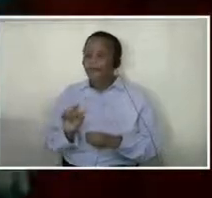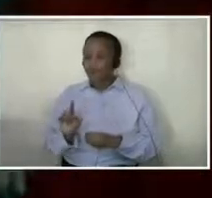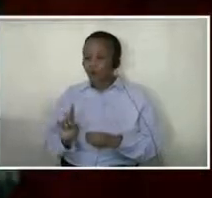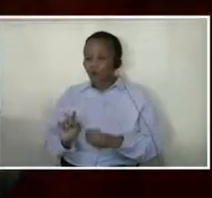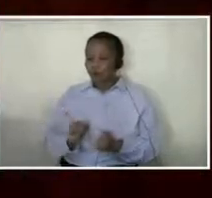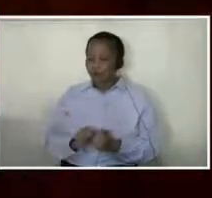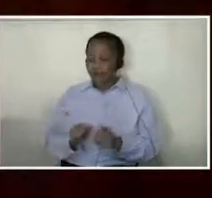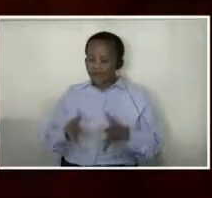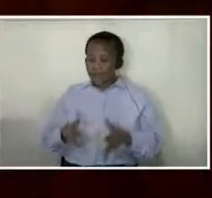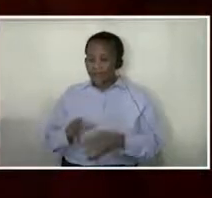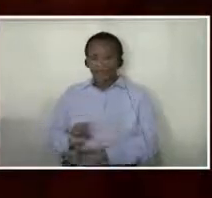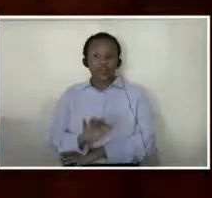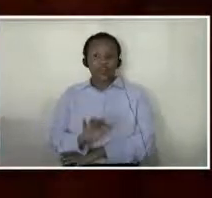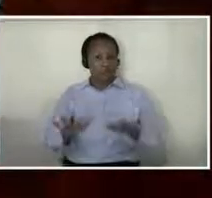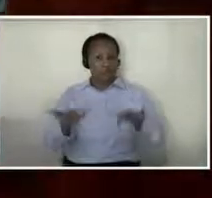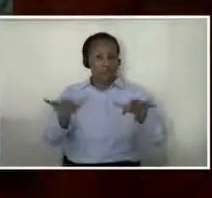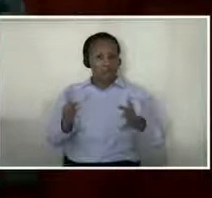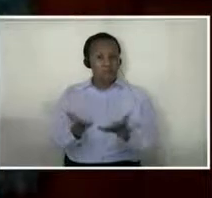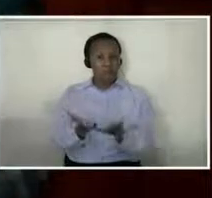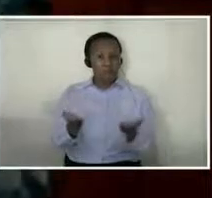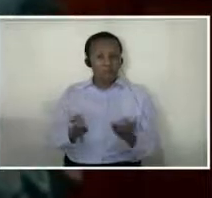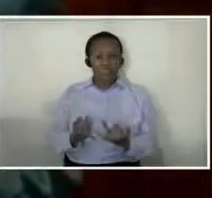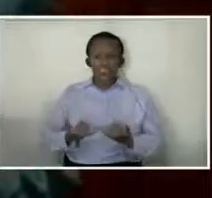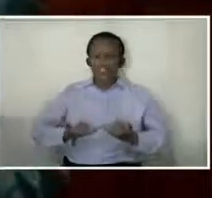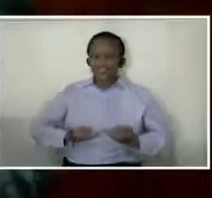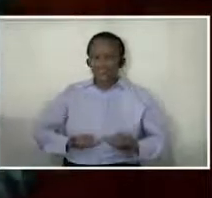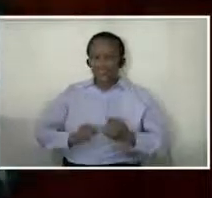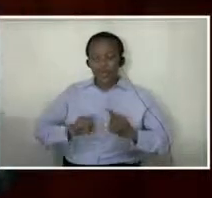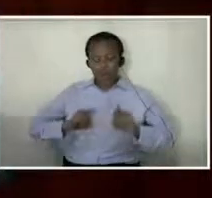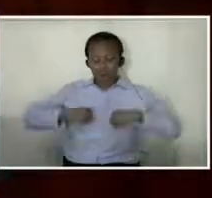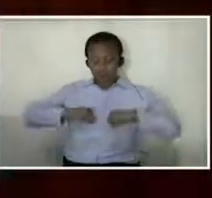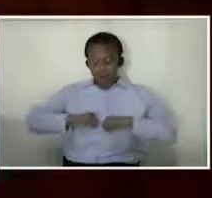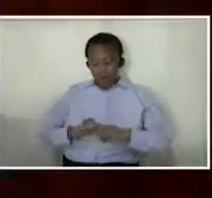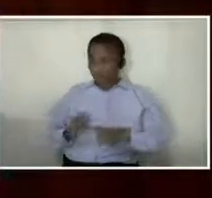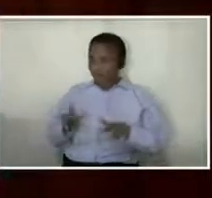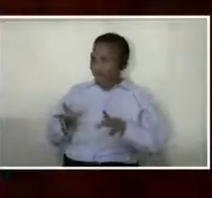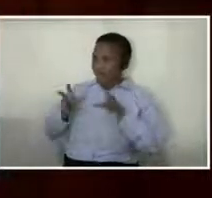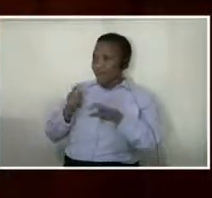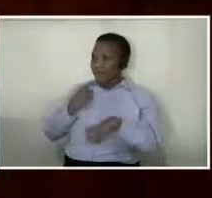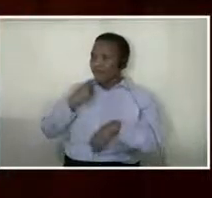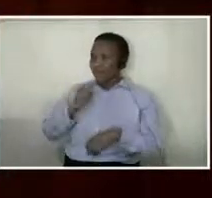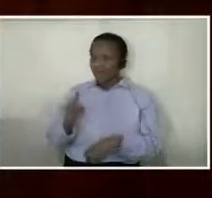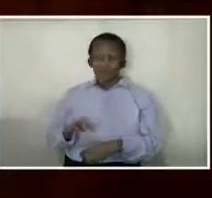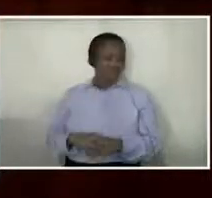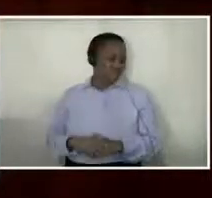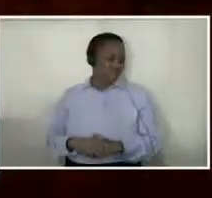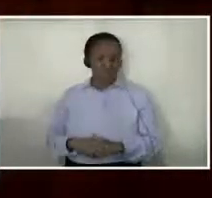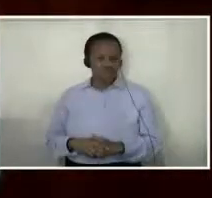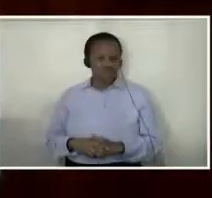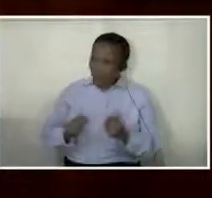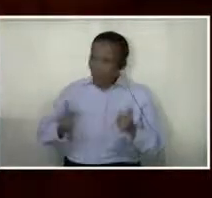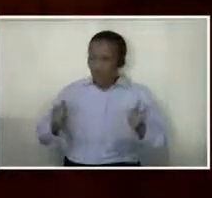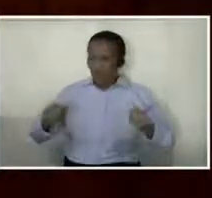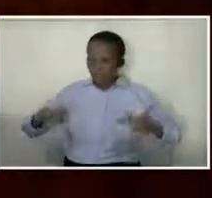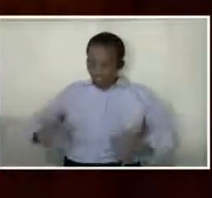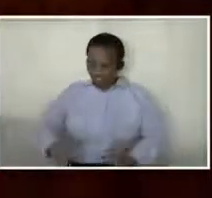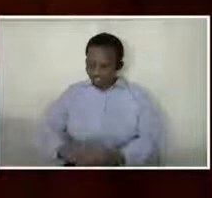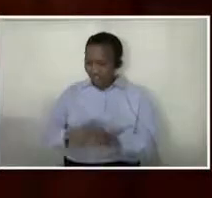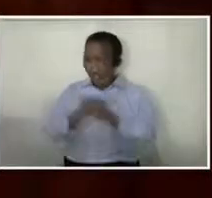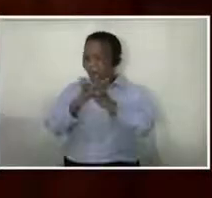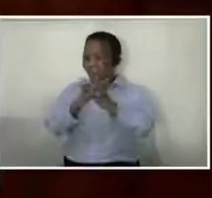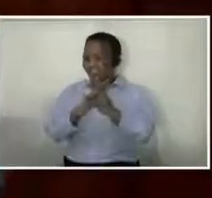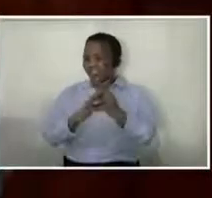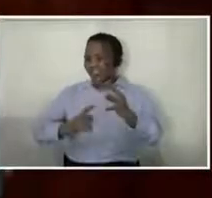and in this House today, we've heard that no, the solution is coalition. How do you